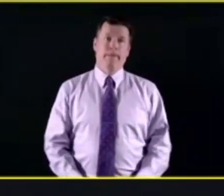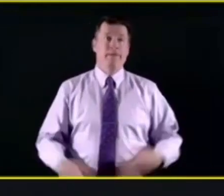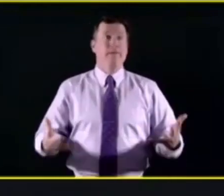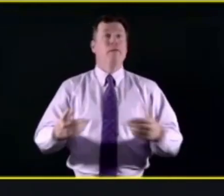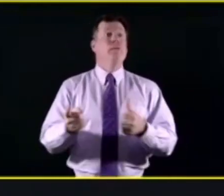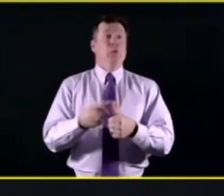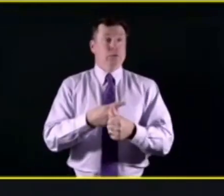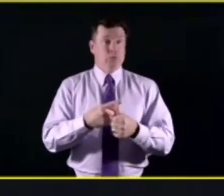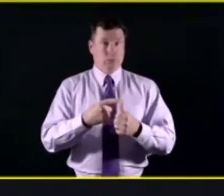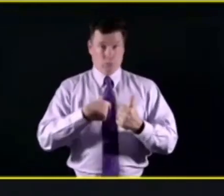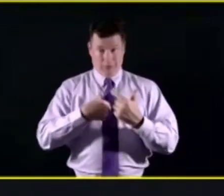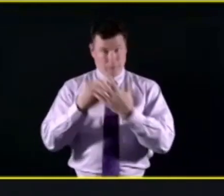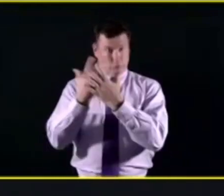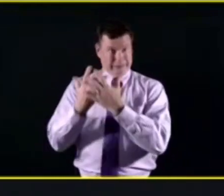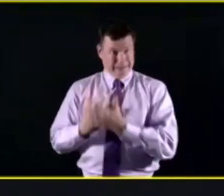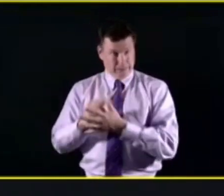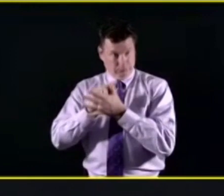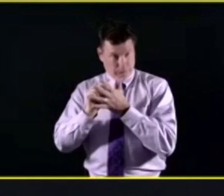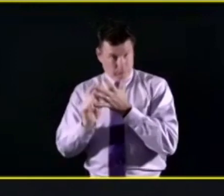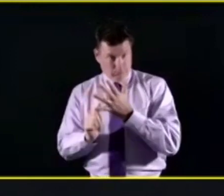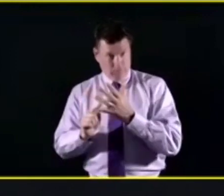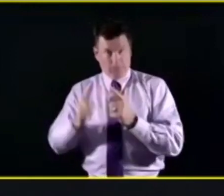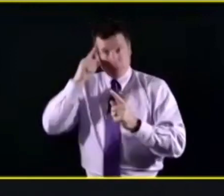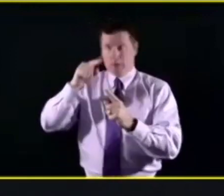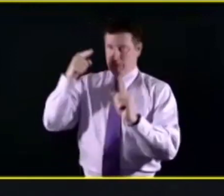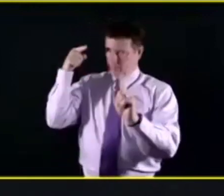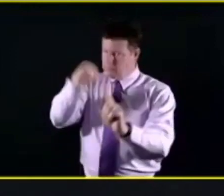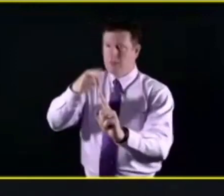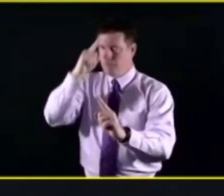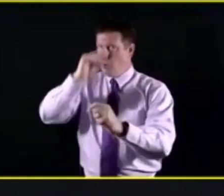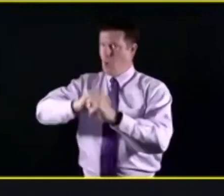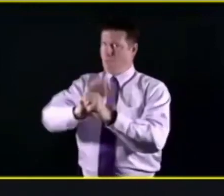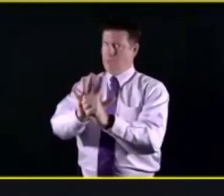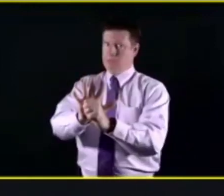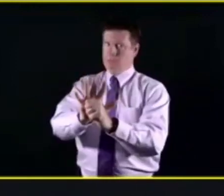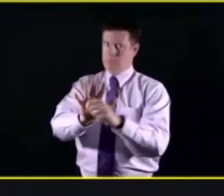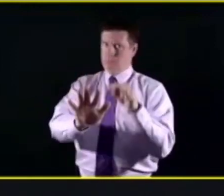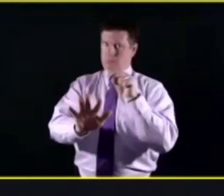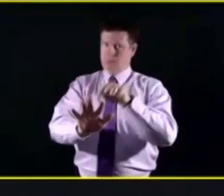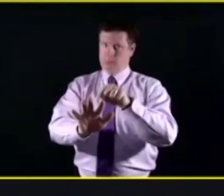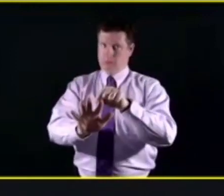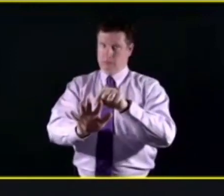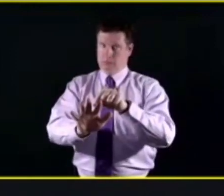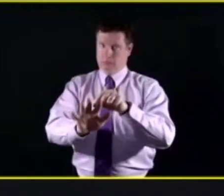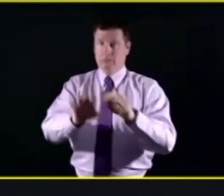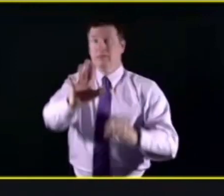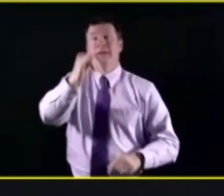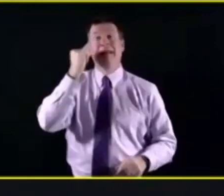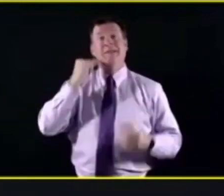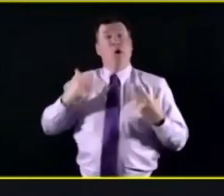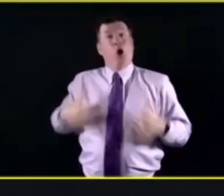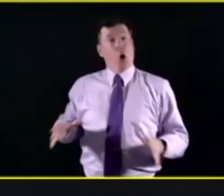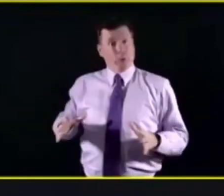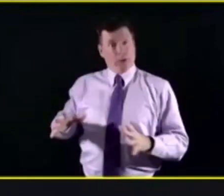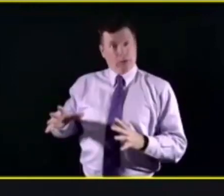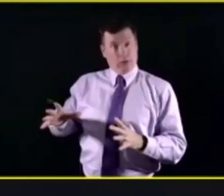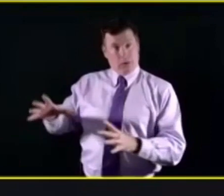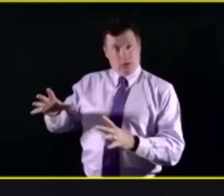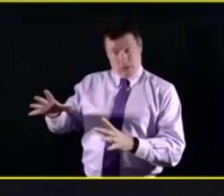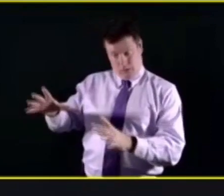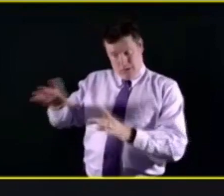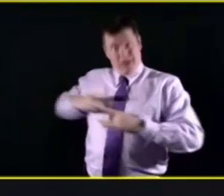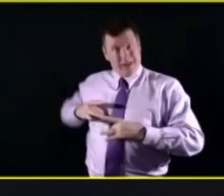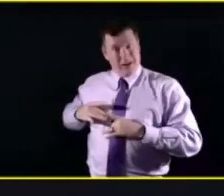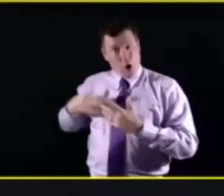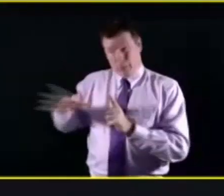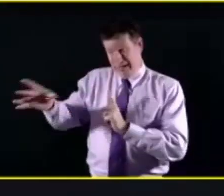would confuse the response to the vaccine. So no one can have had coronavirus or be infected